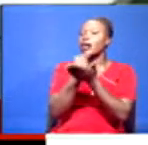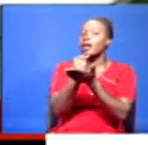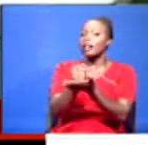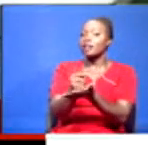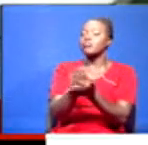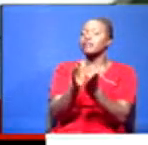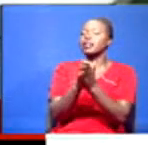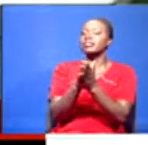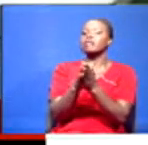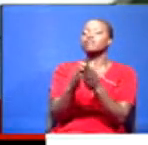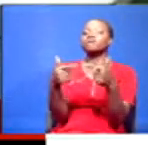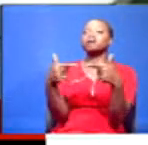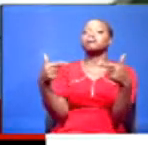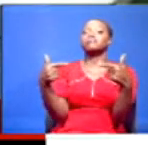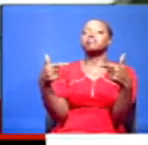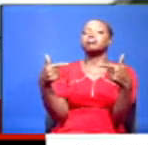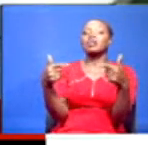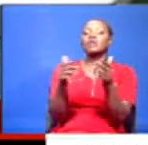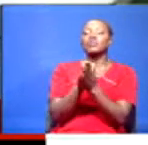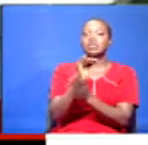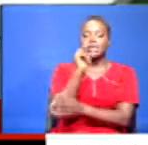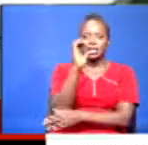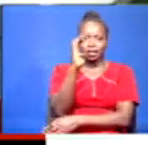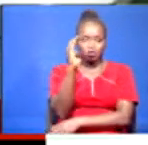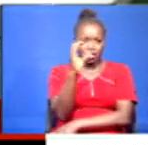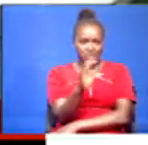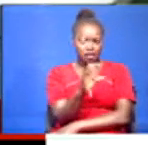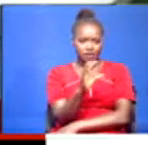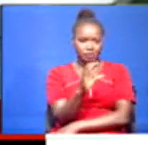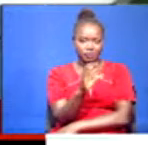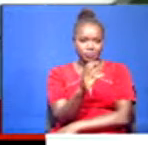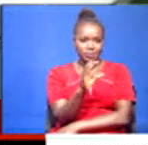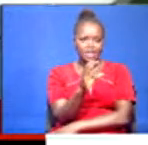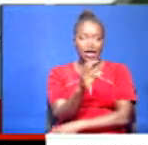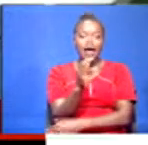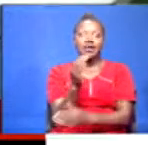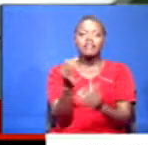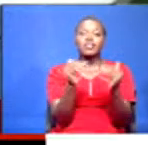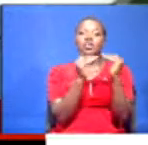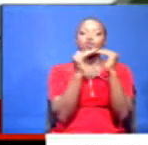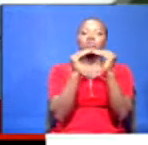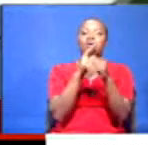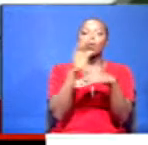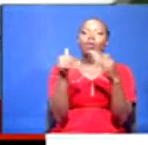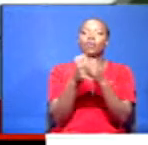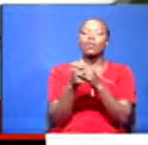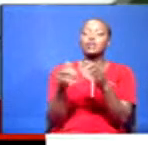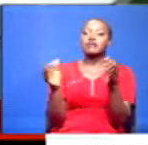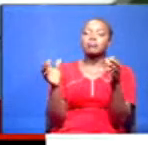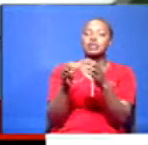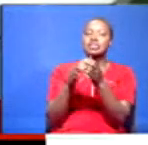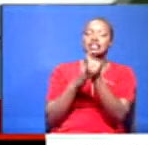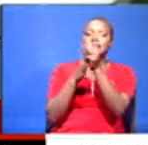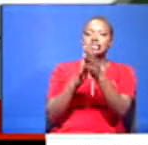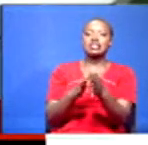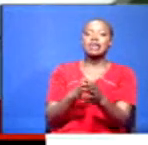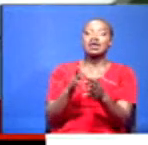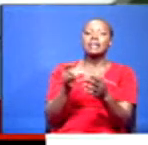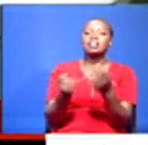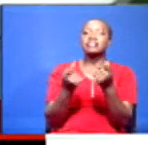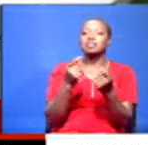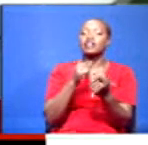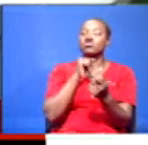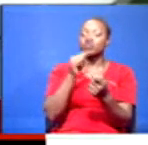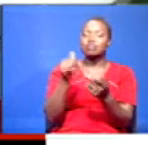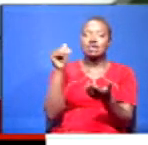standoff with the Independent Electoral and Boundaries Commission. The Usawa Kwa Wote party leader believes that the matter is no longer a legal tussle